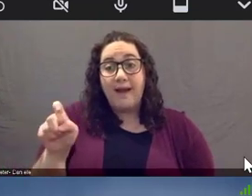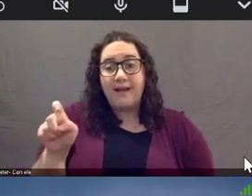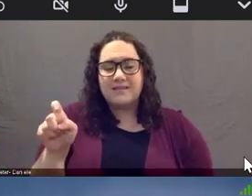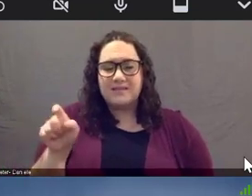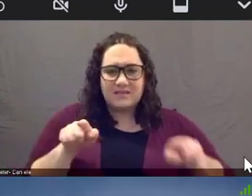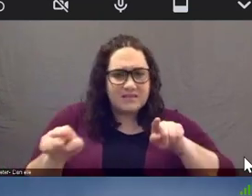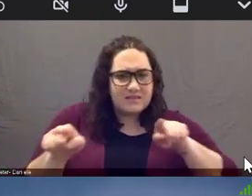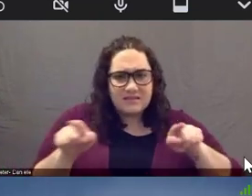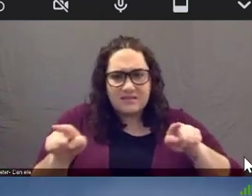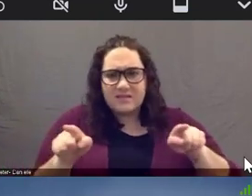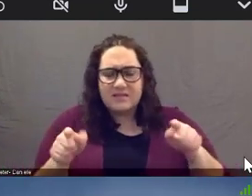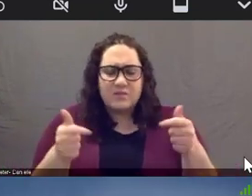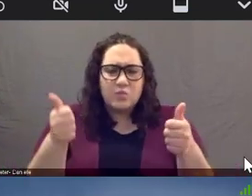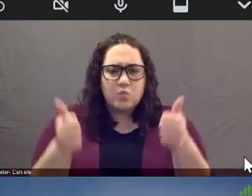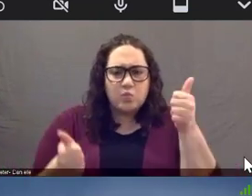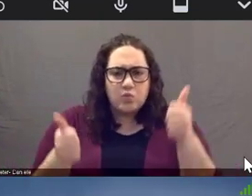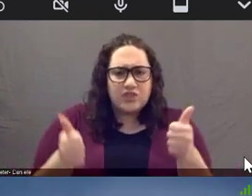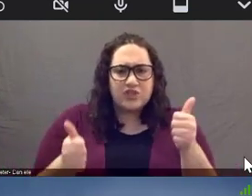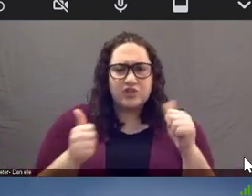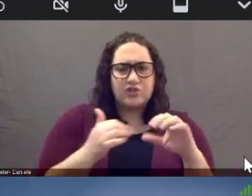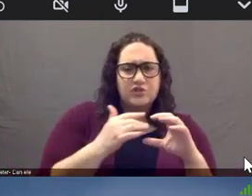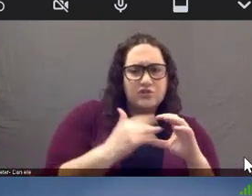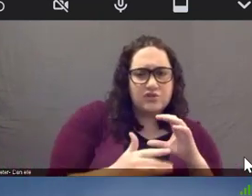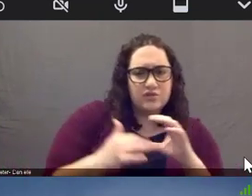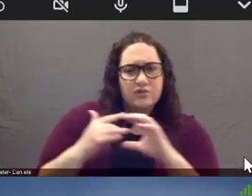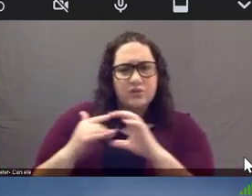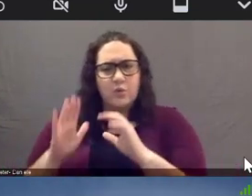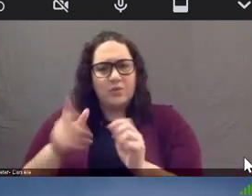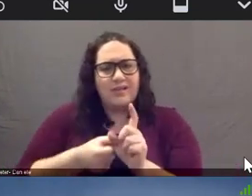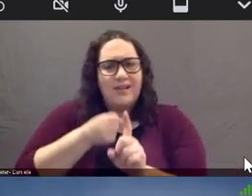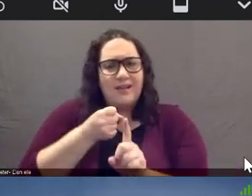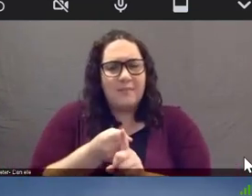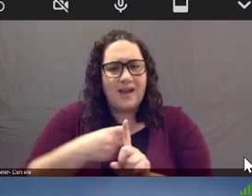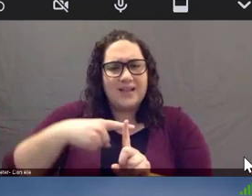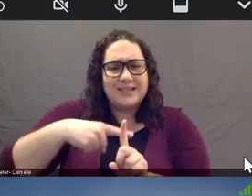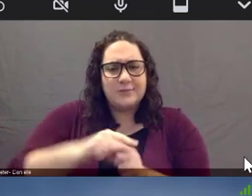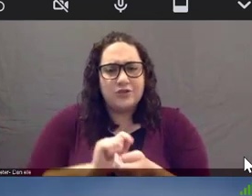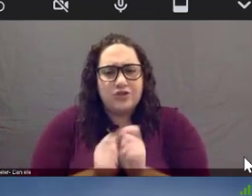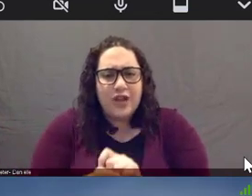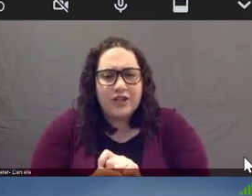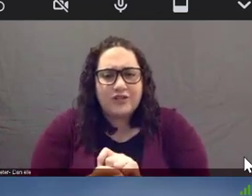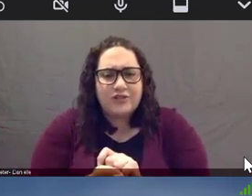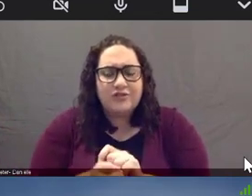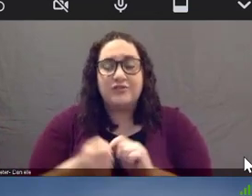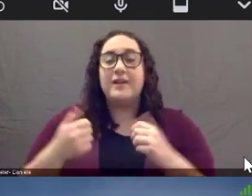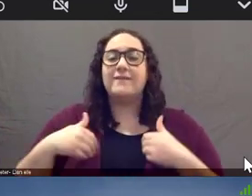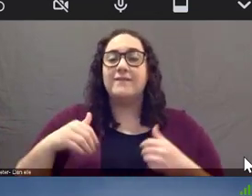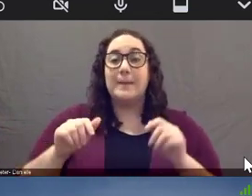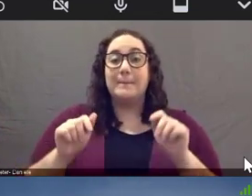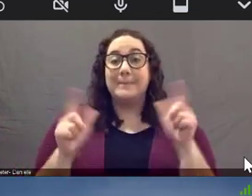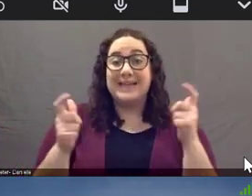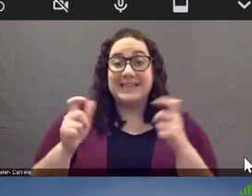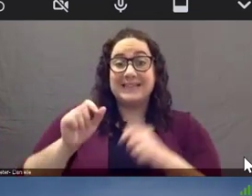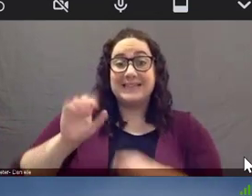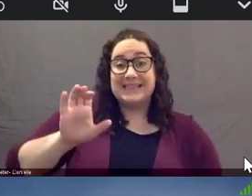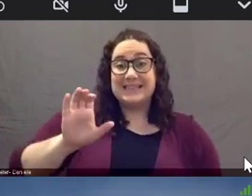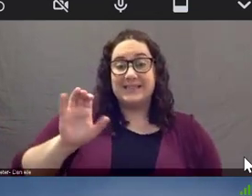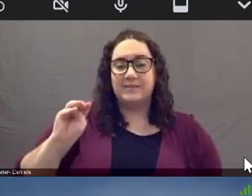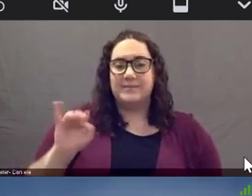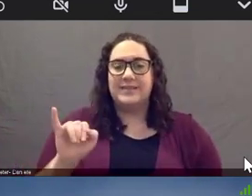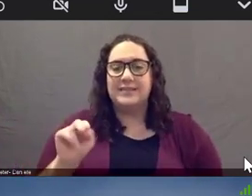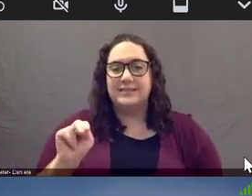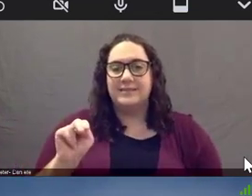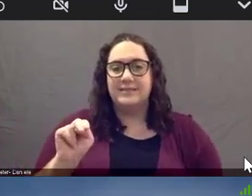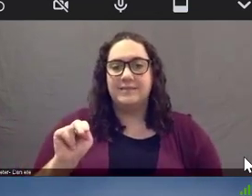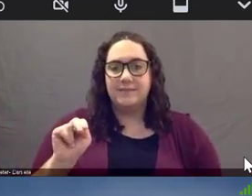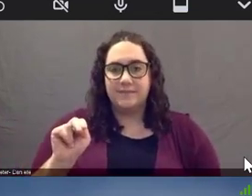So that fluid is going to have big C min. So here, we got to find big C min, right?